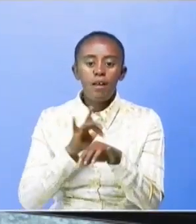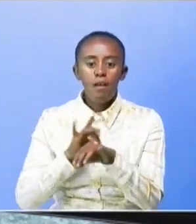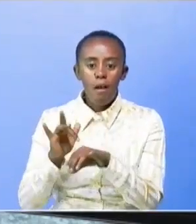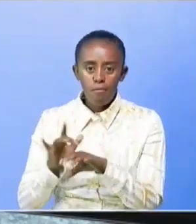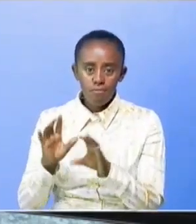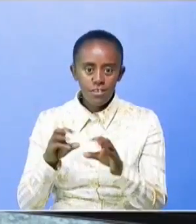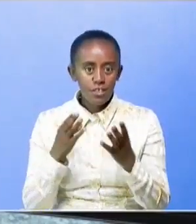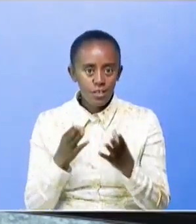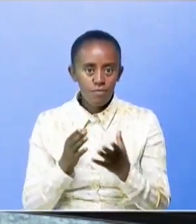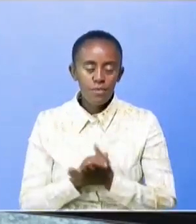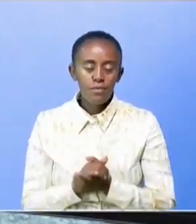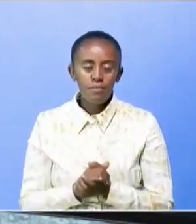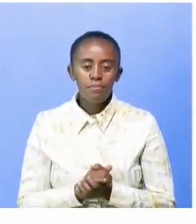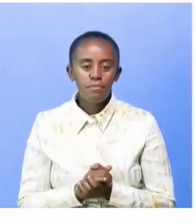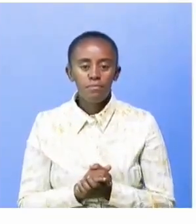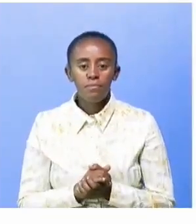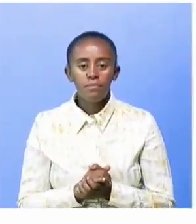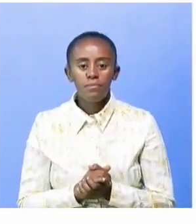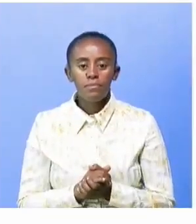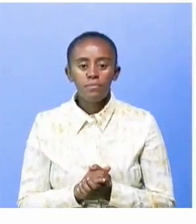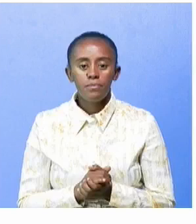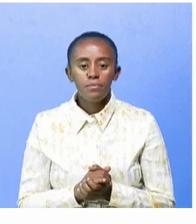given.